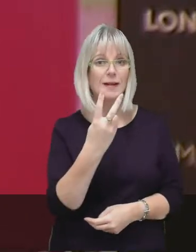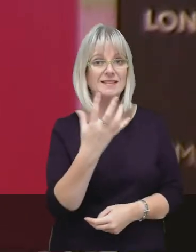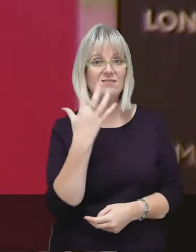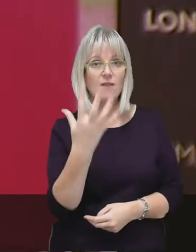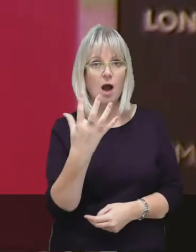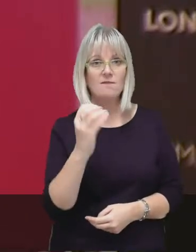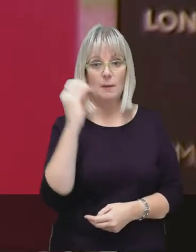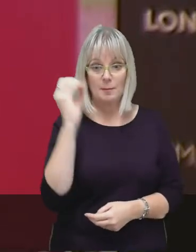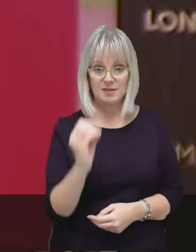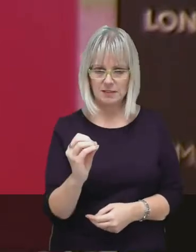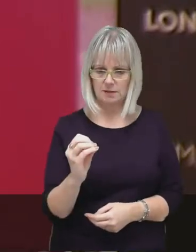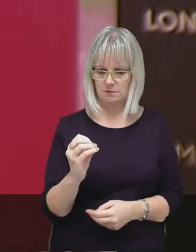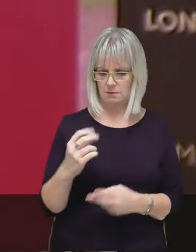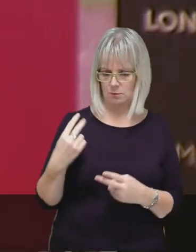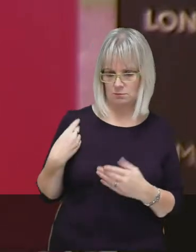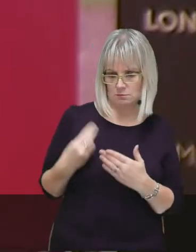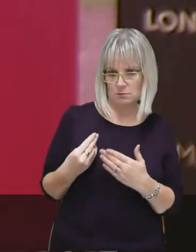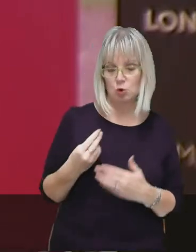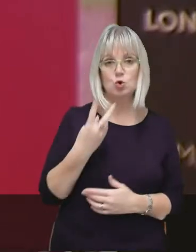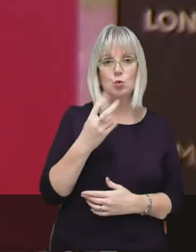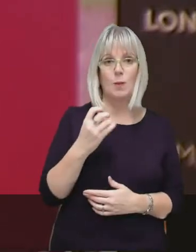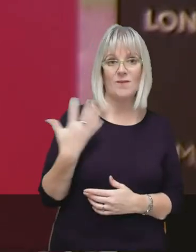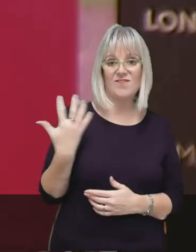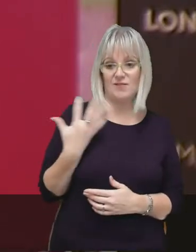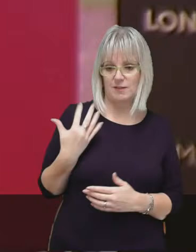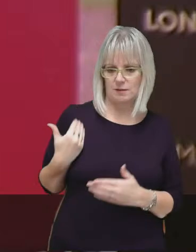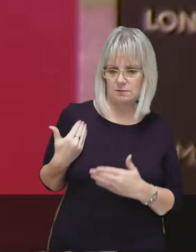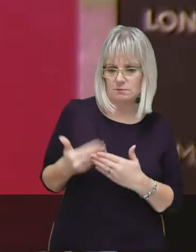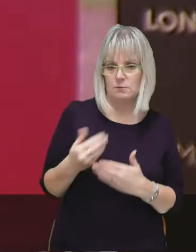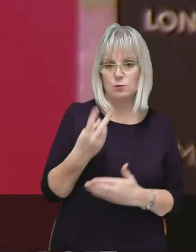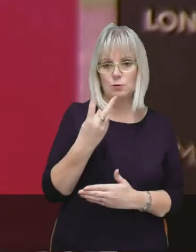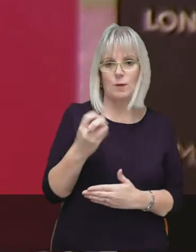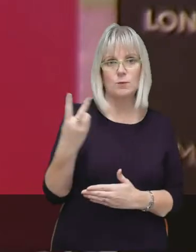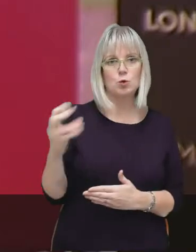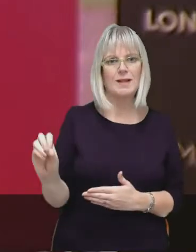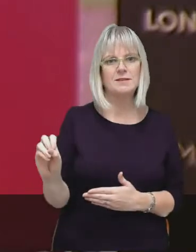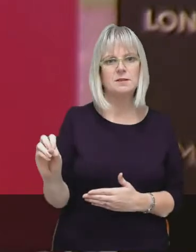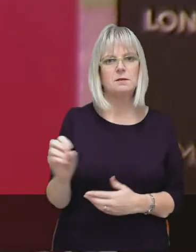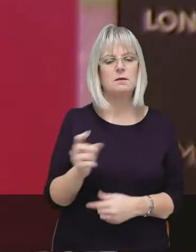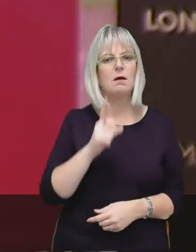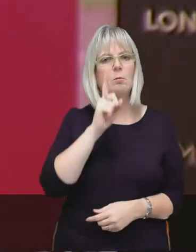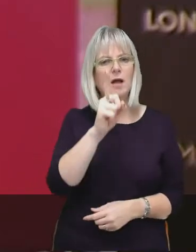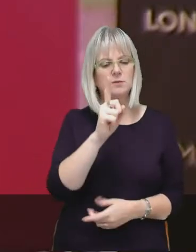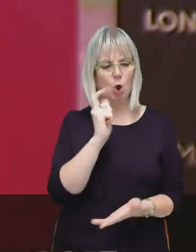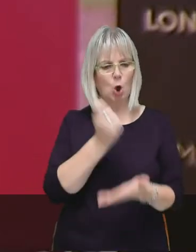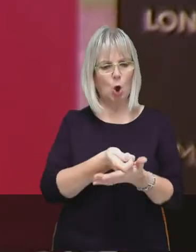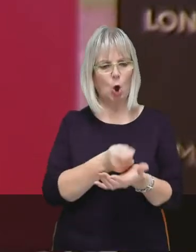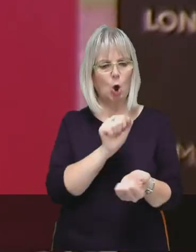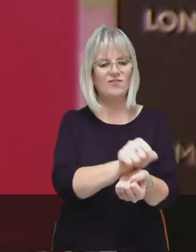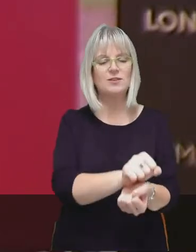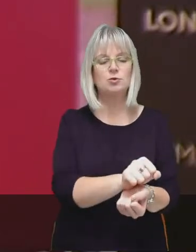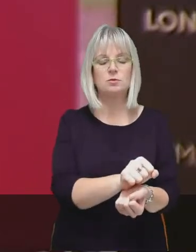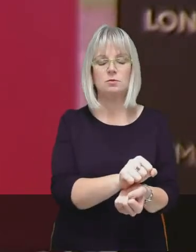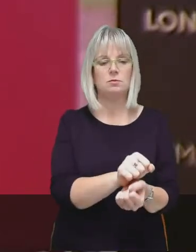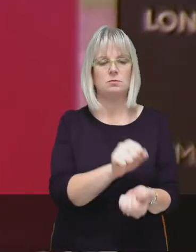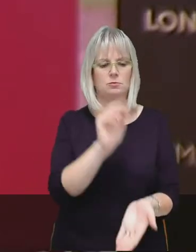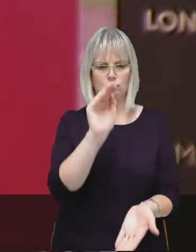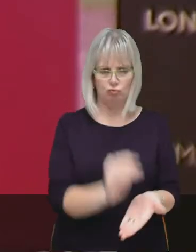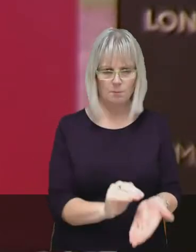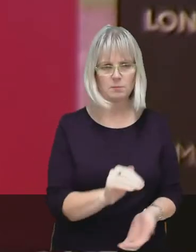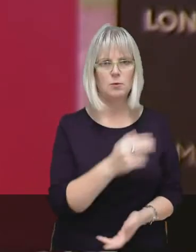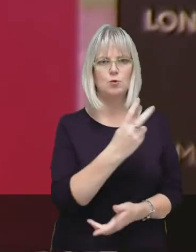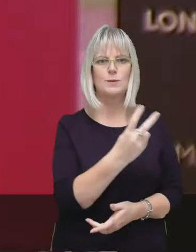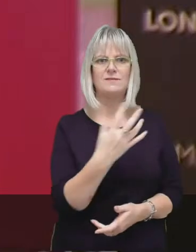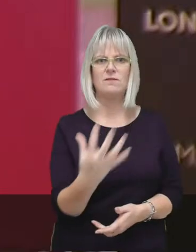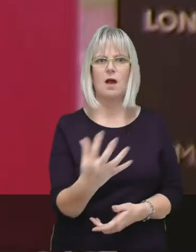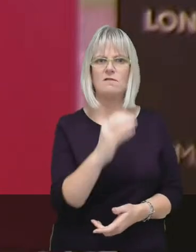and 2020, but the convictions dropped by almost a quarter, and this is clearly not